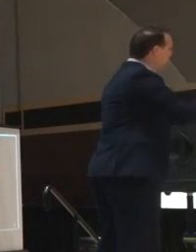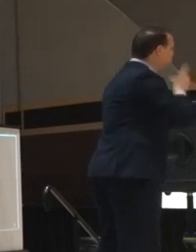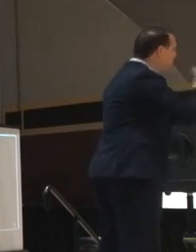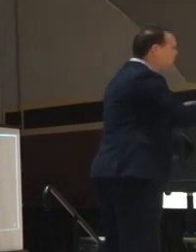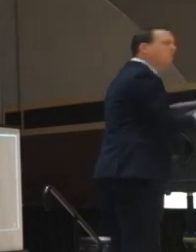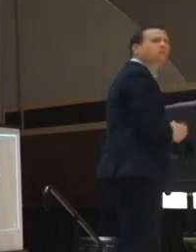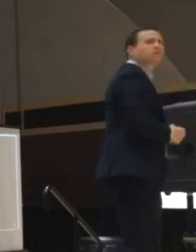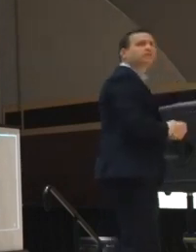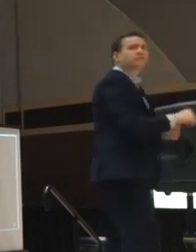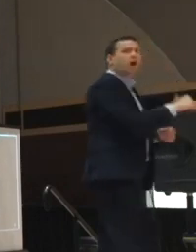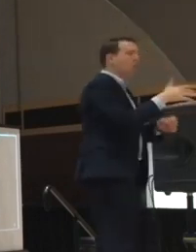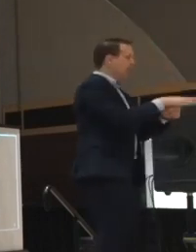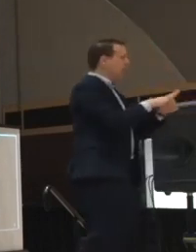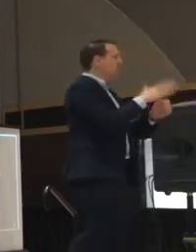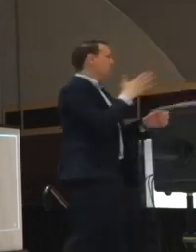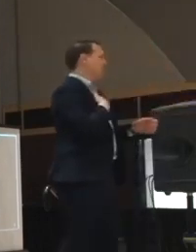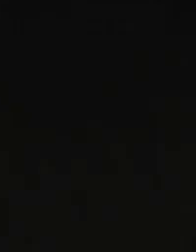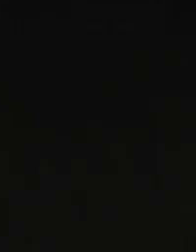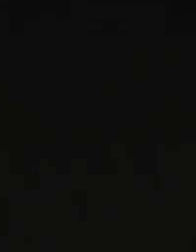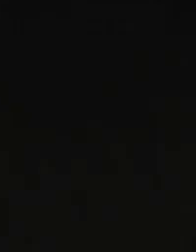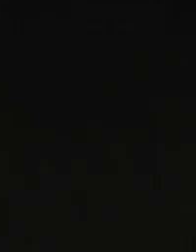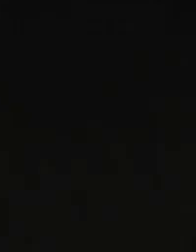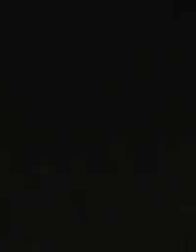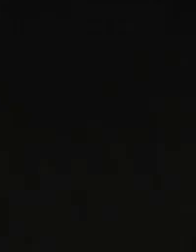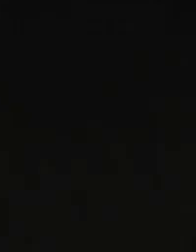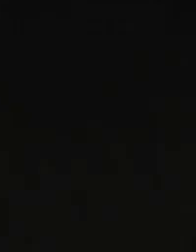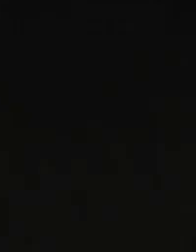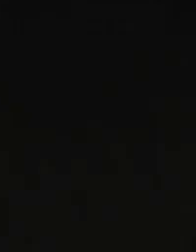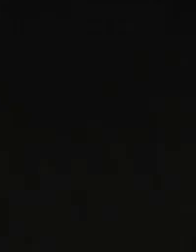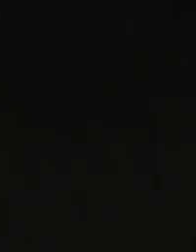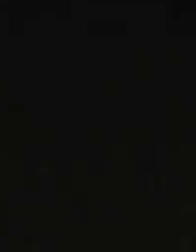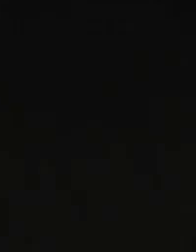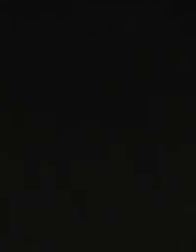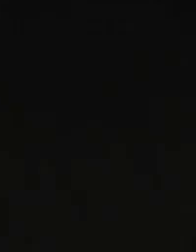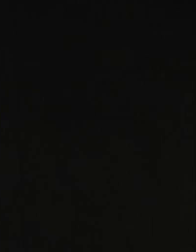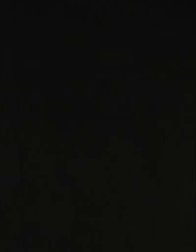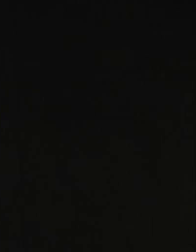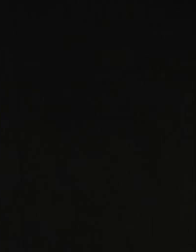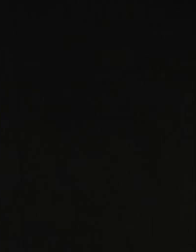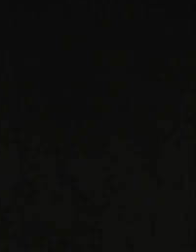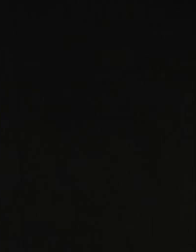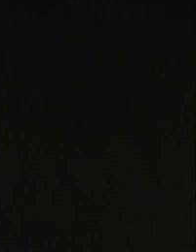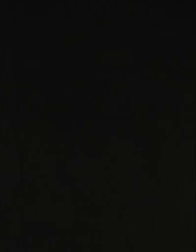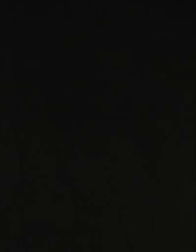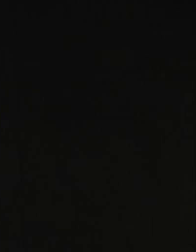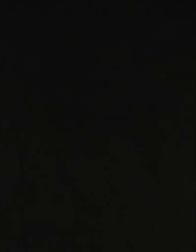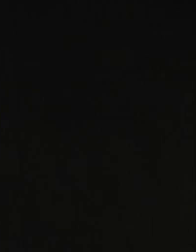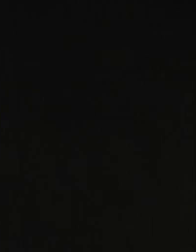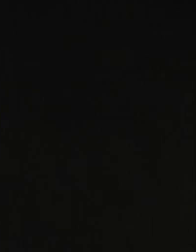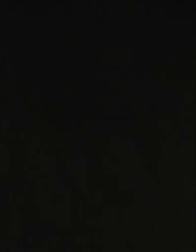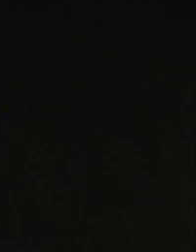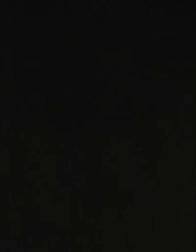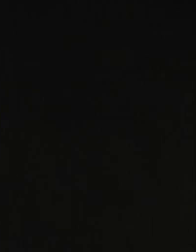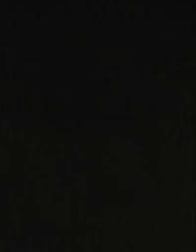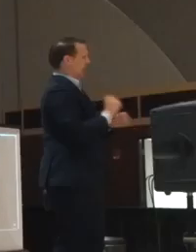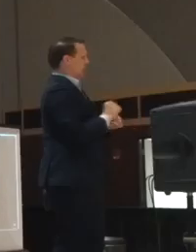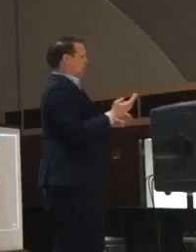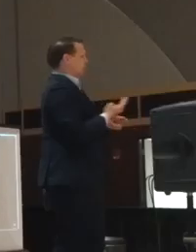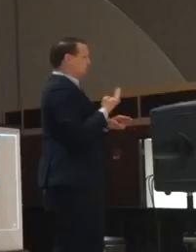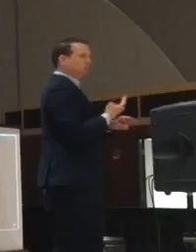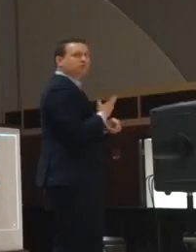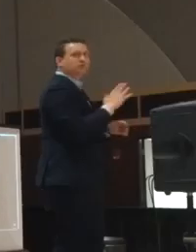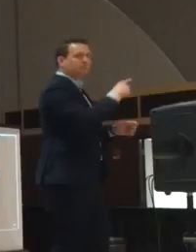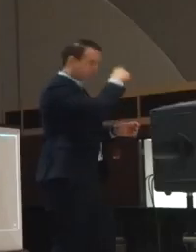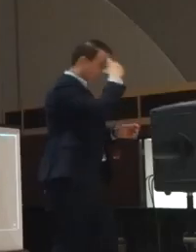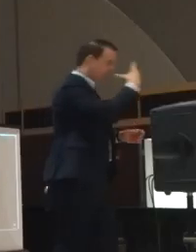And there's another aerial photo of some of my original projects. This is from my original brochure. I like to show off the things I actually use, all black